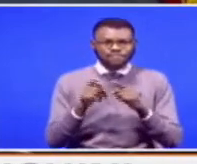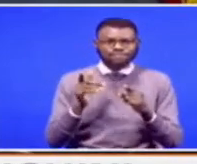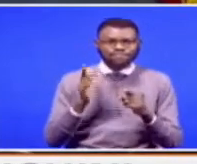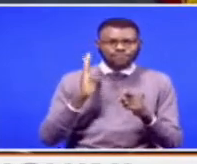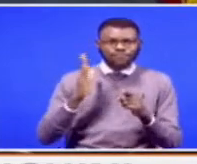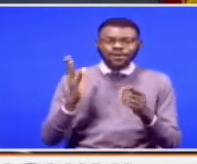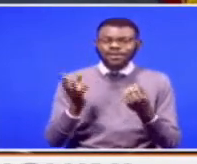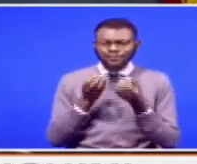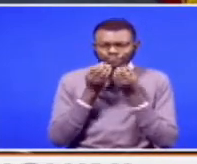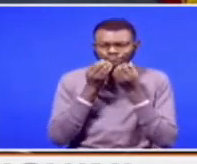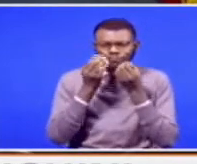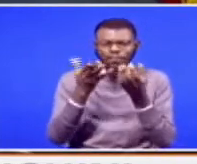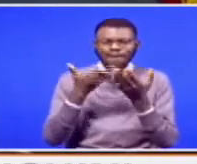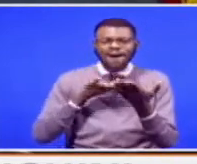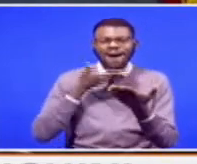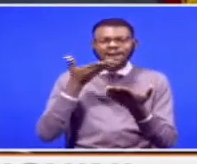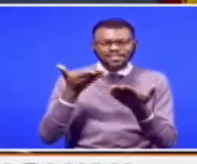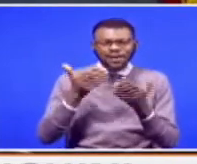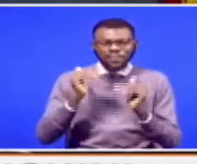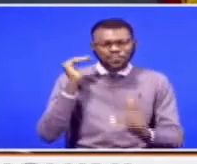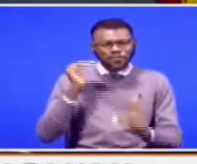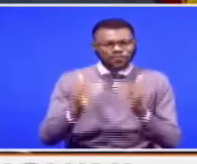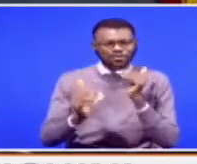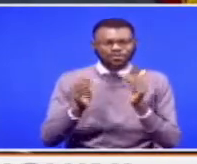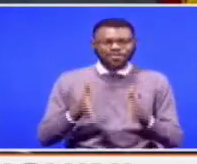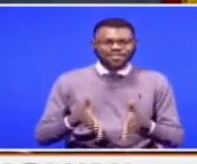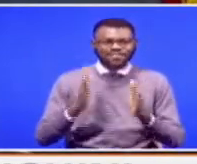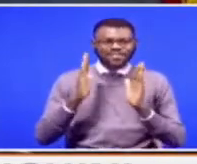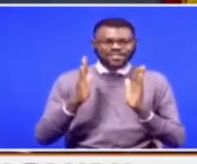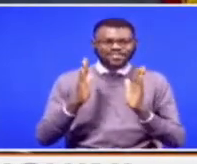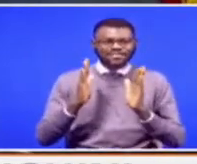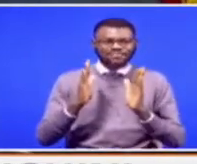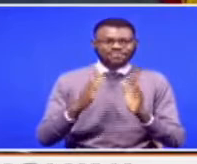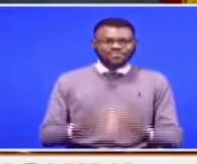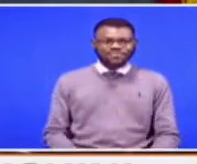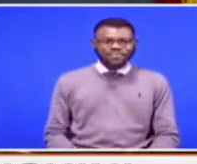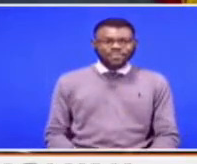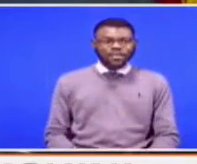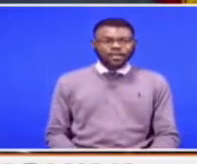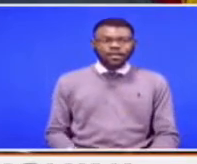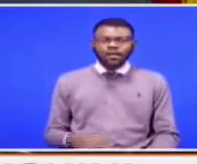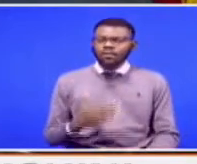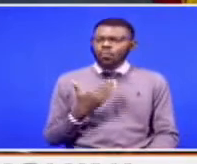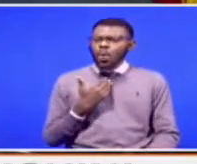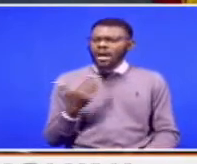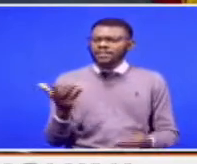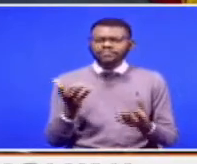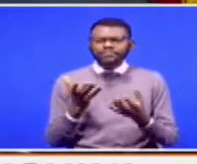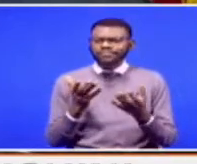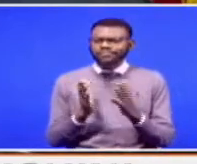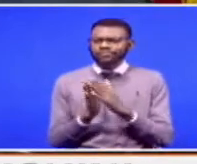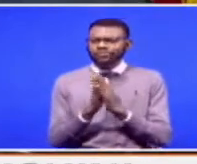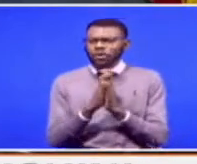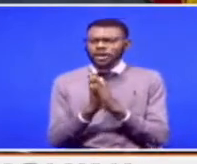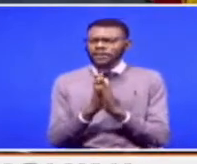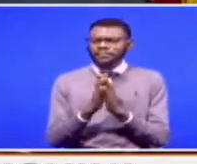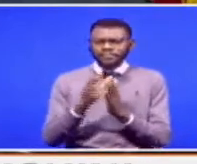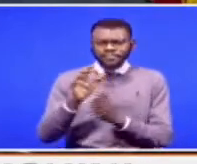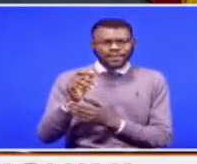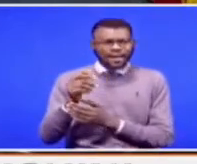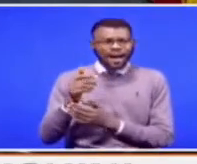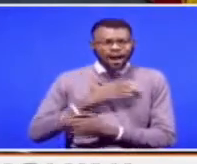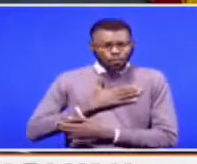to conclusively and professionally give a position that does not pull us down in line with the PPAs that